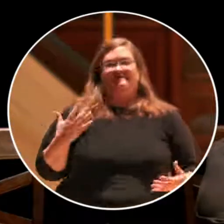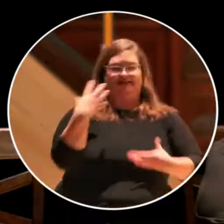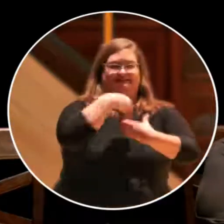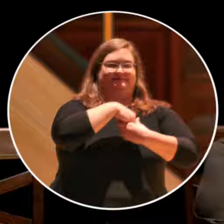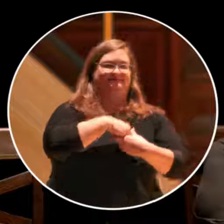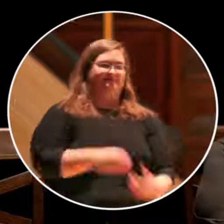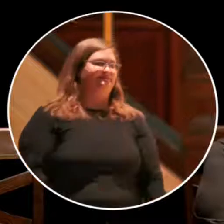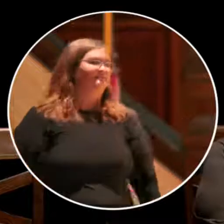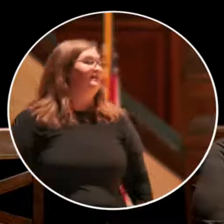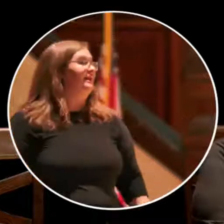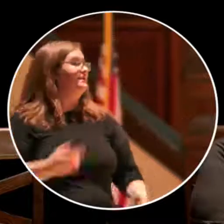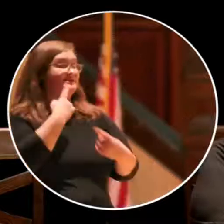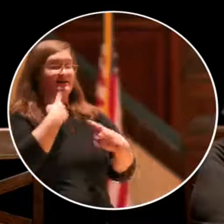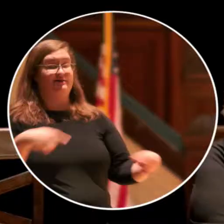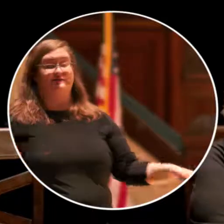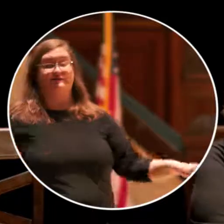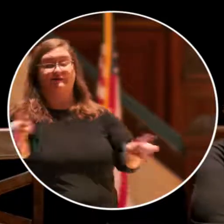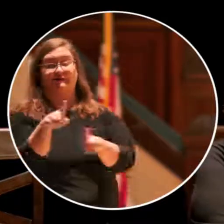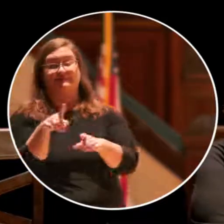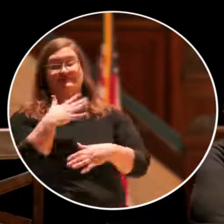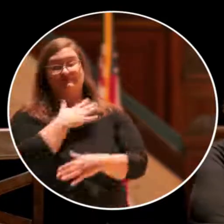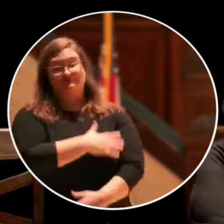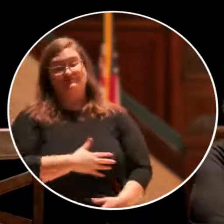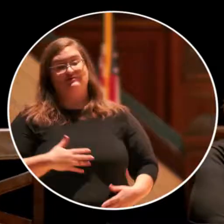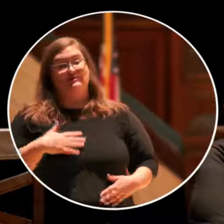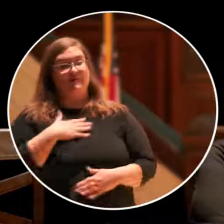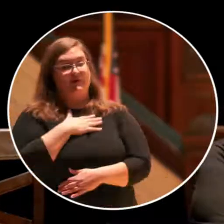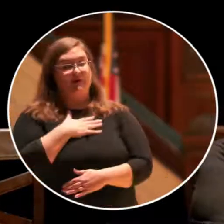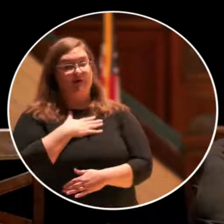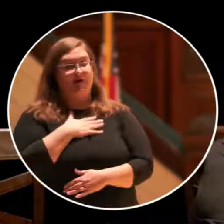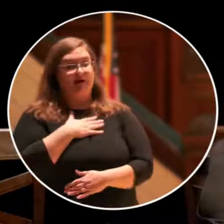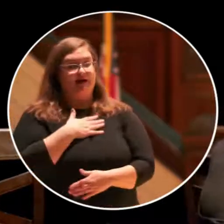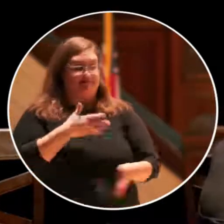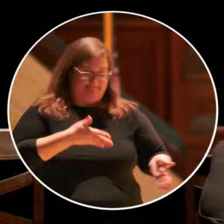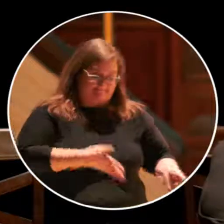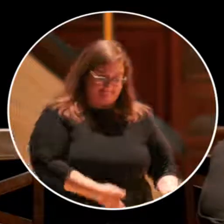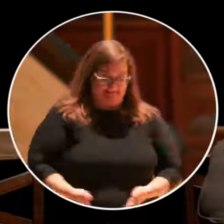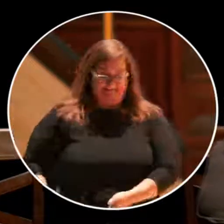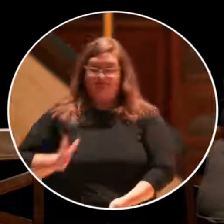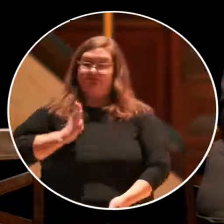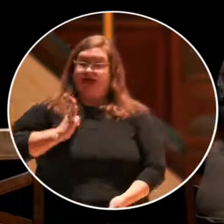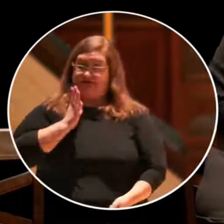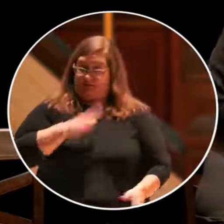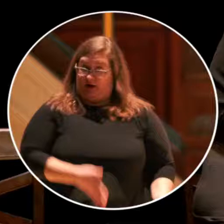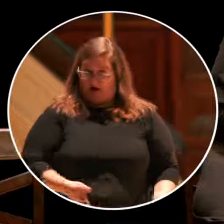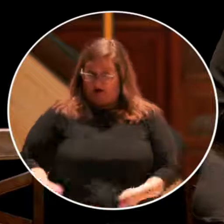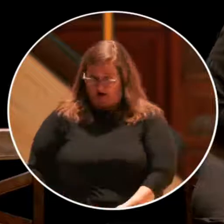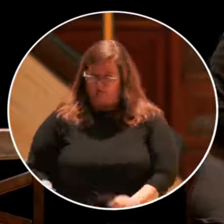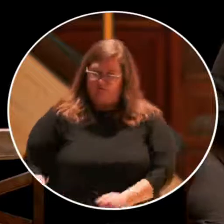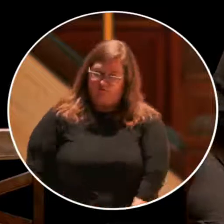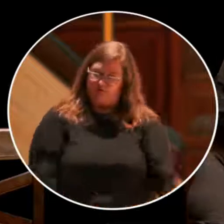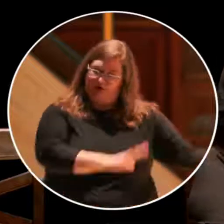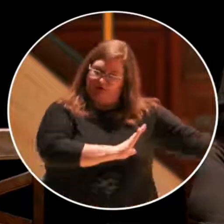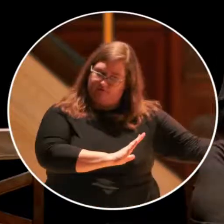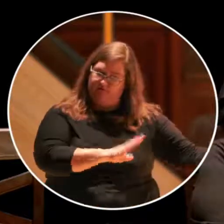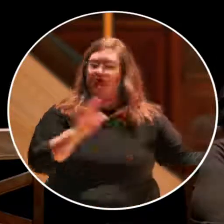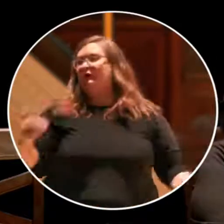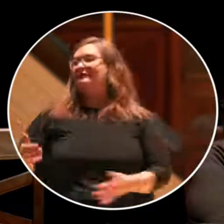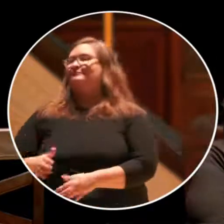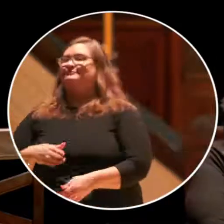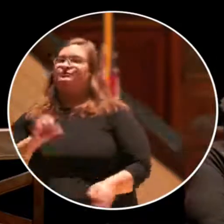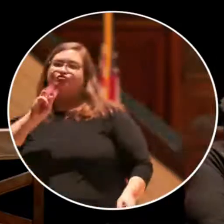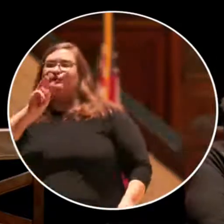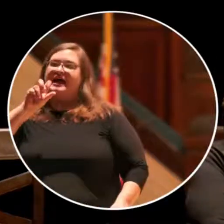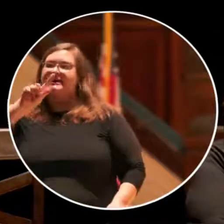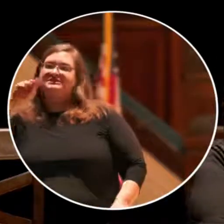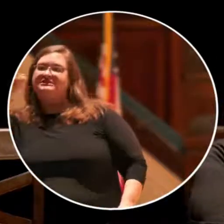you all, enjoy taking the COVID pants off. If you had the stretchy pants, good for you.